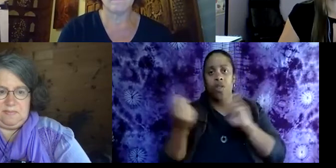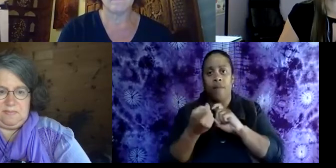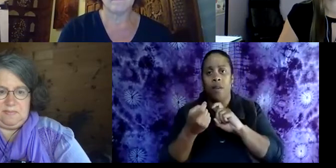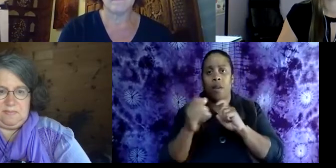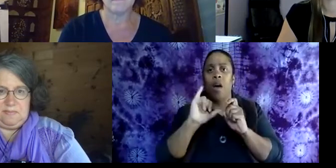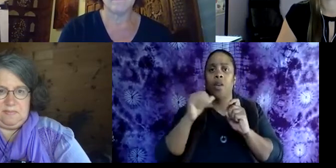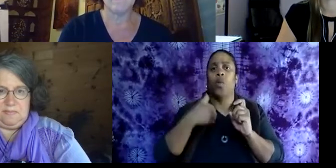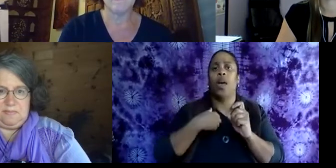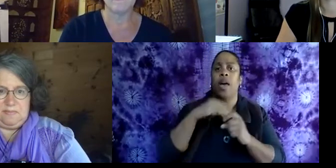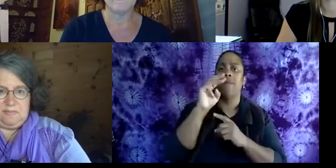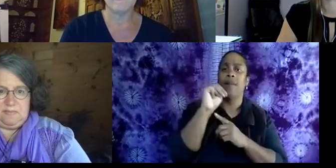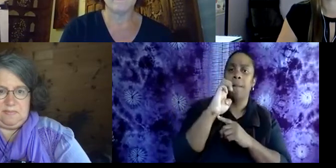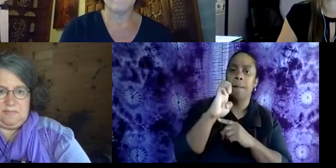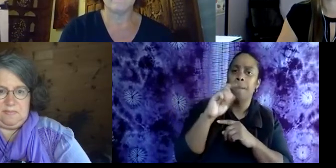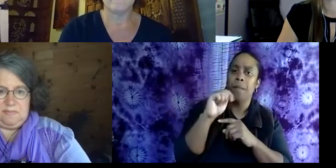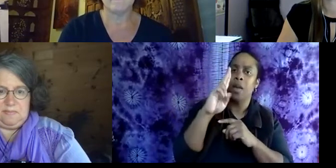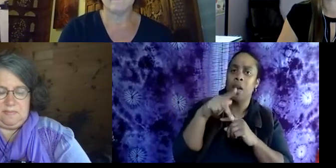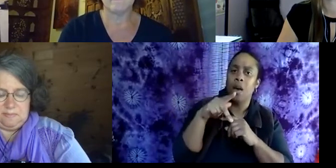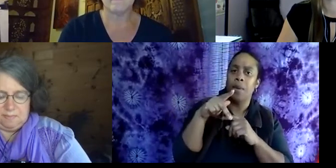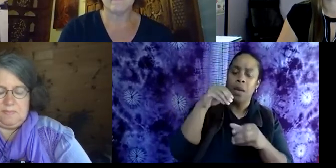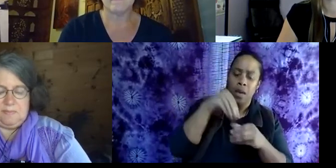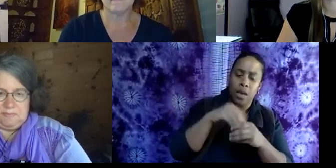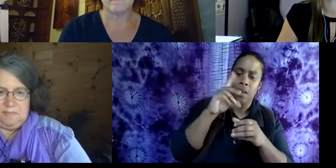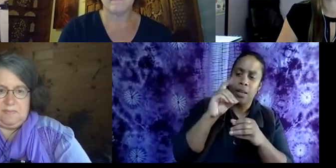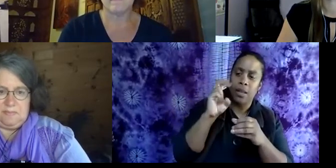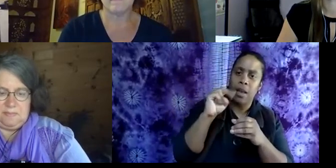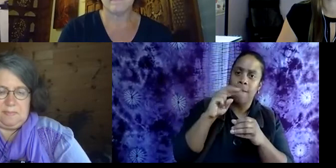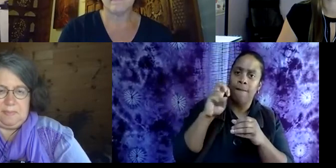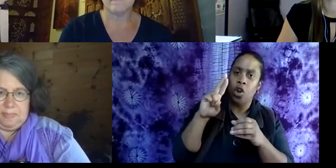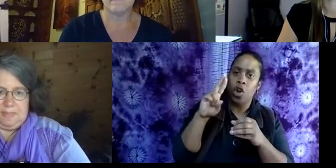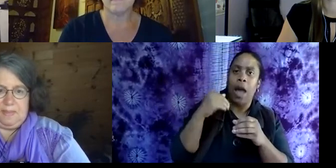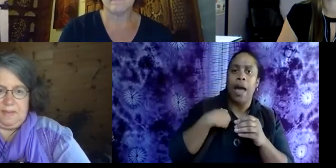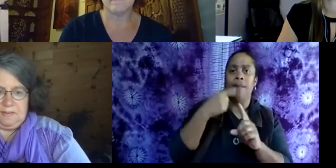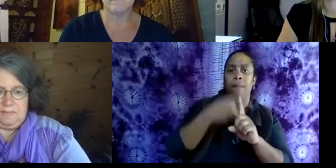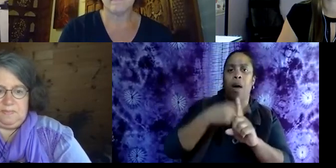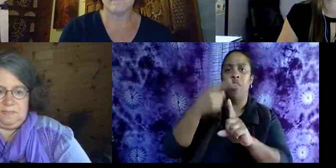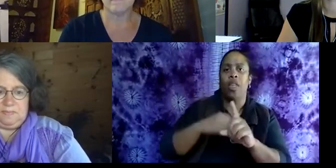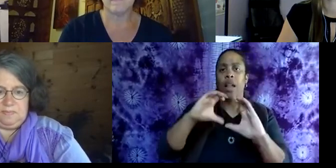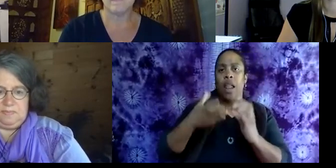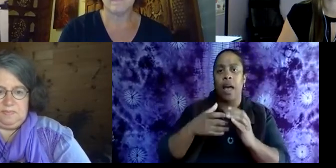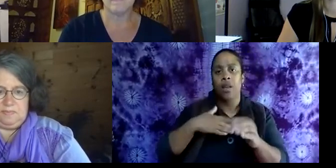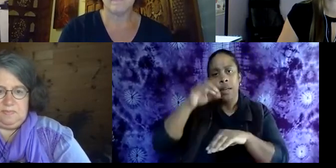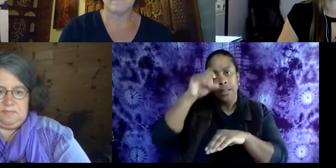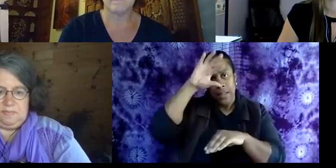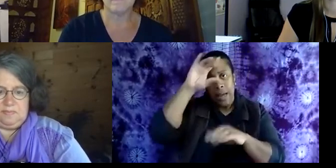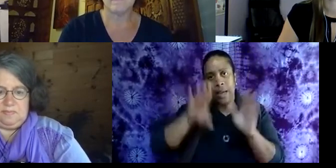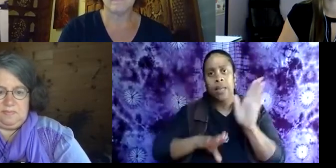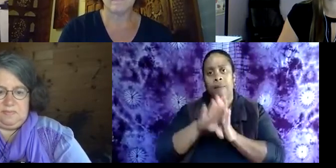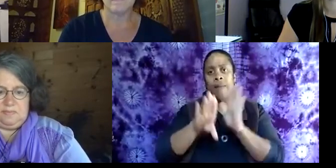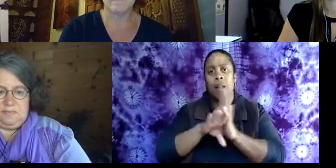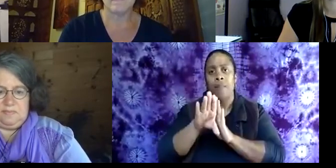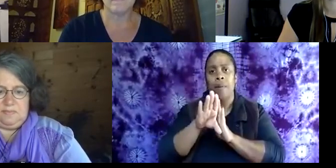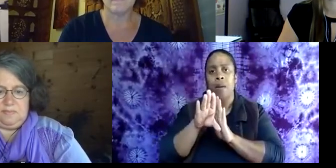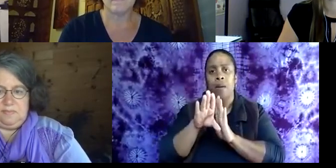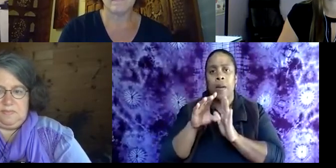to Metaphysics, Denver. I'll be doing a monthly class on psychic development. And we have, it's a 3,200 member